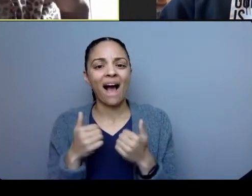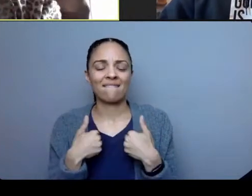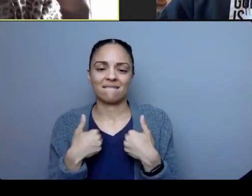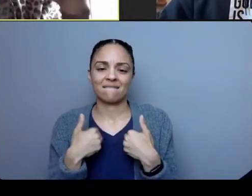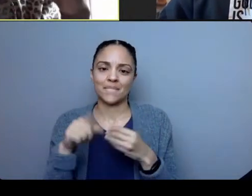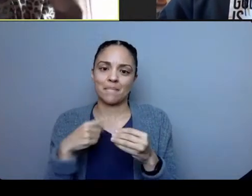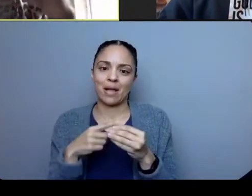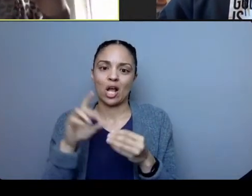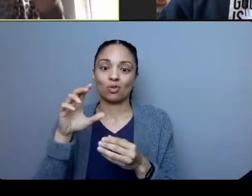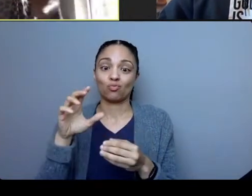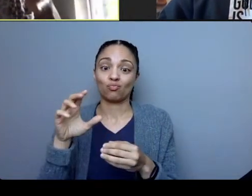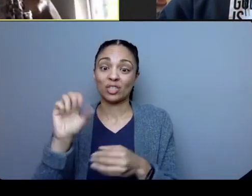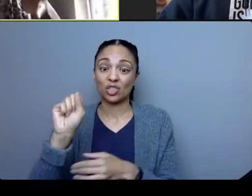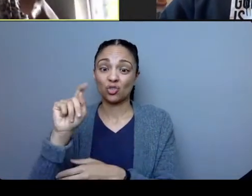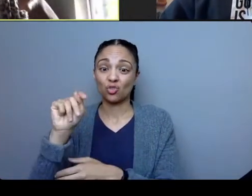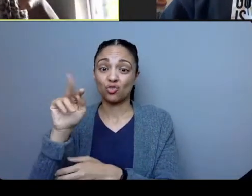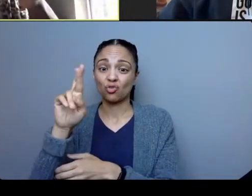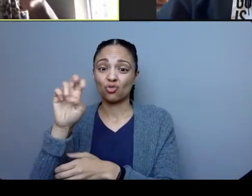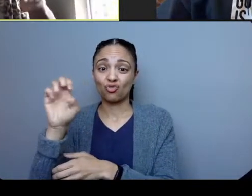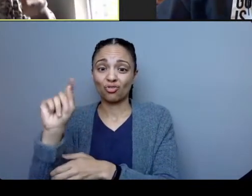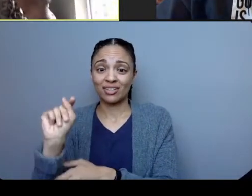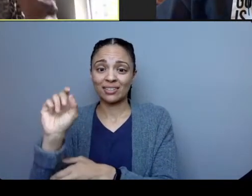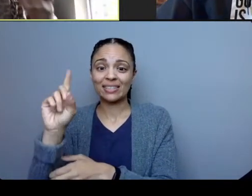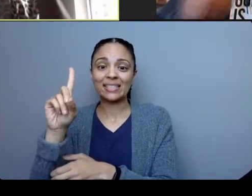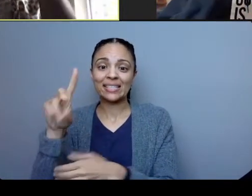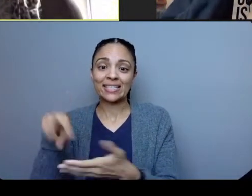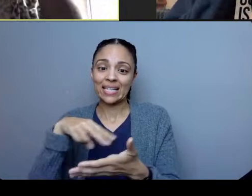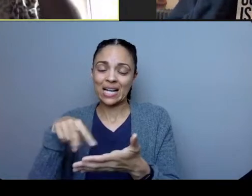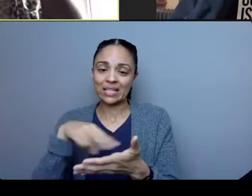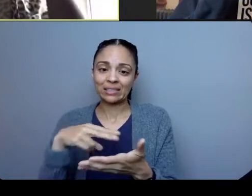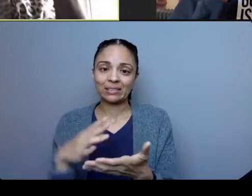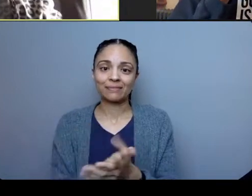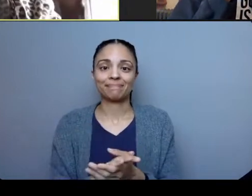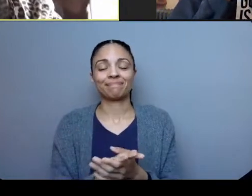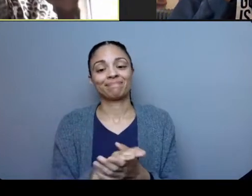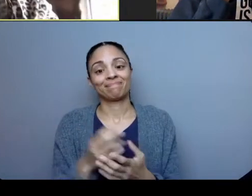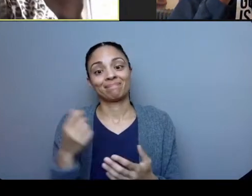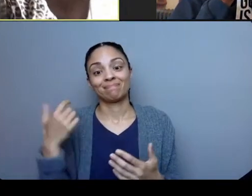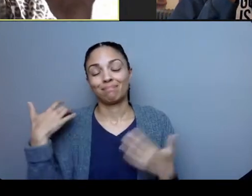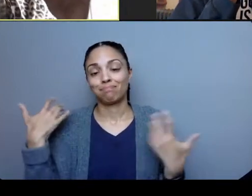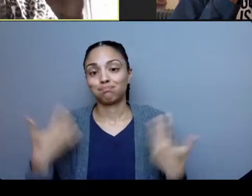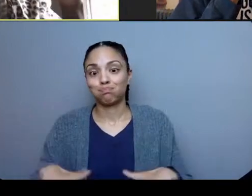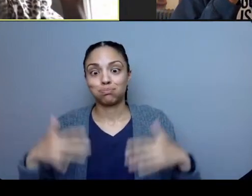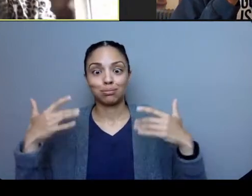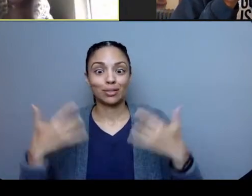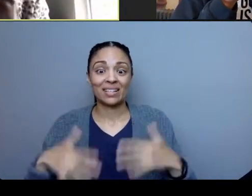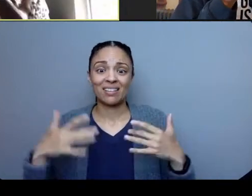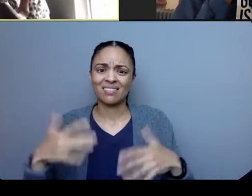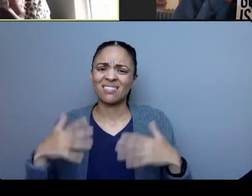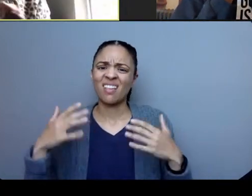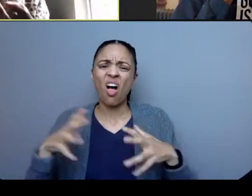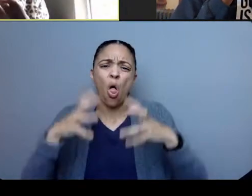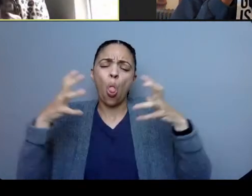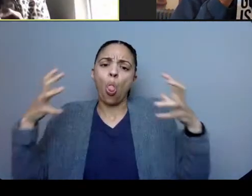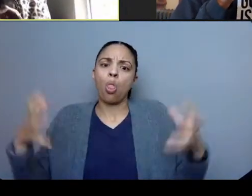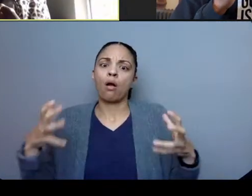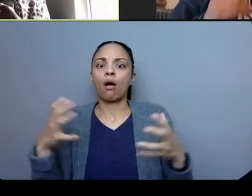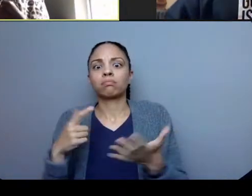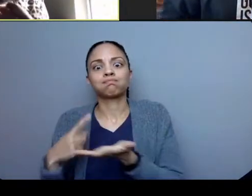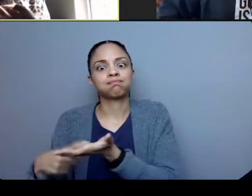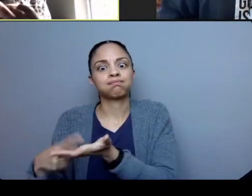I have to, you know, because there's, dude, it was so much talk of appropriation when the pandemic started.